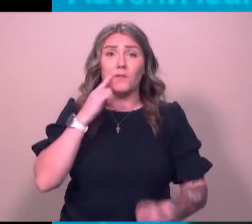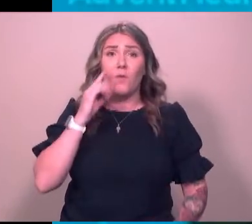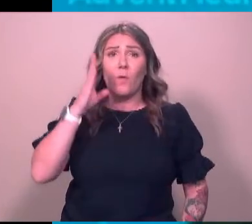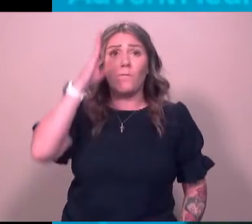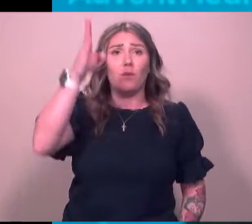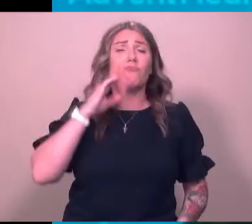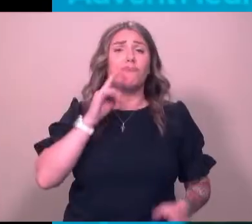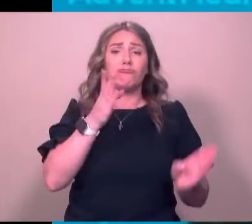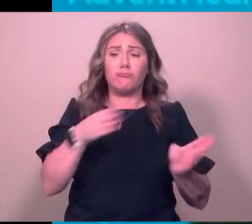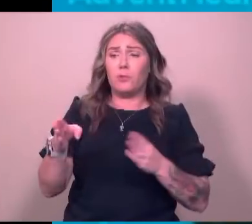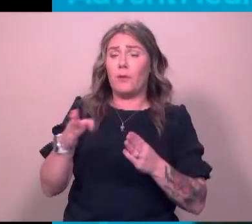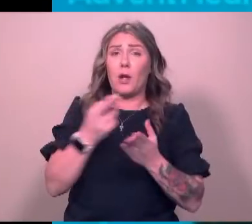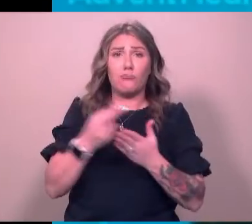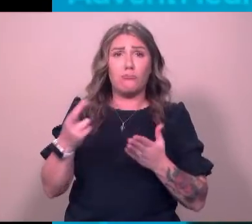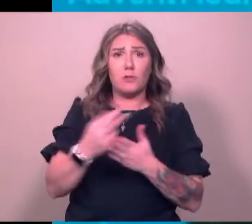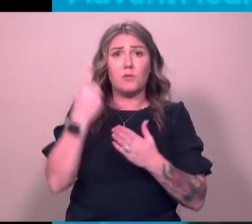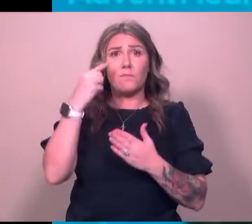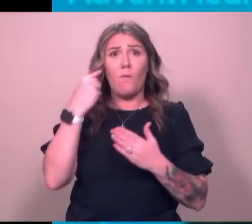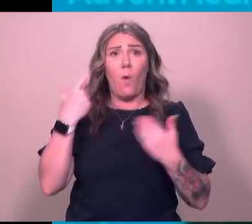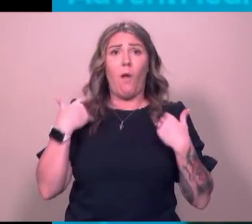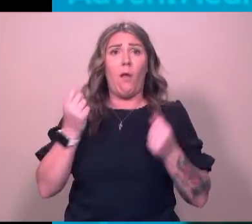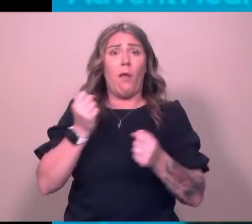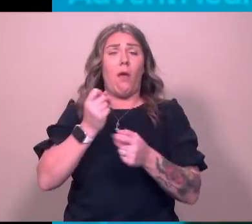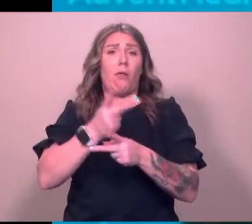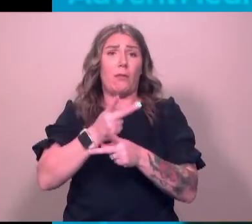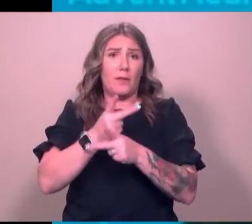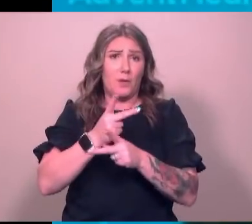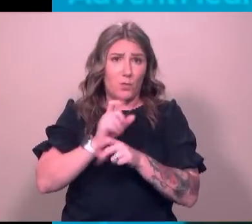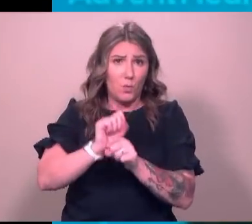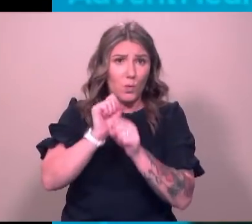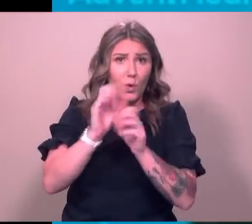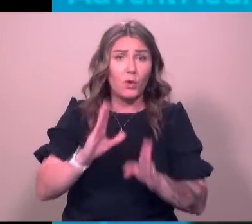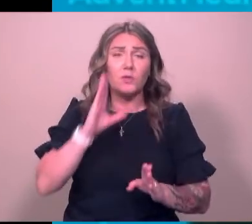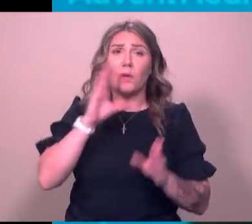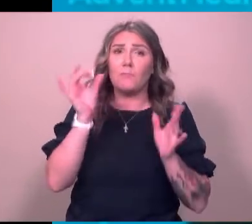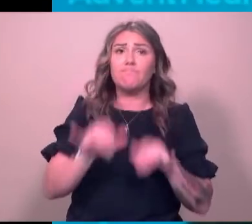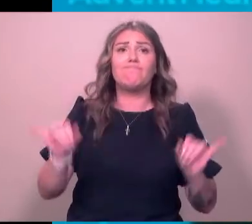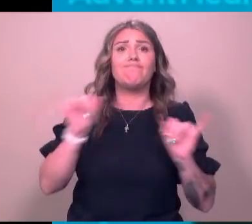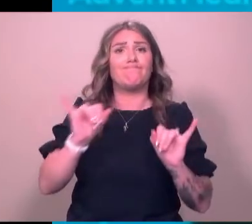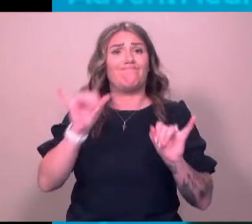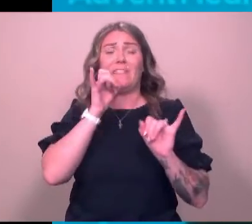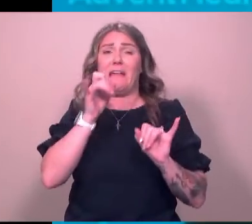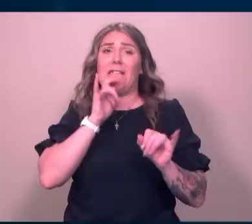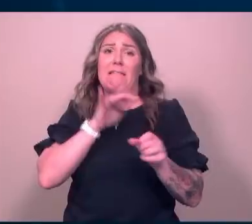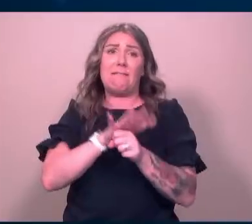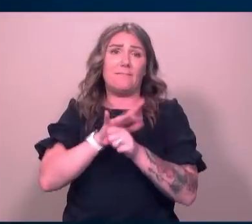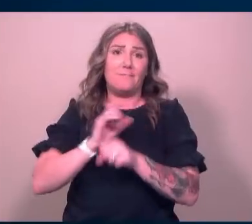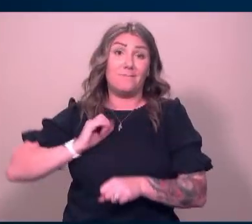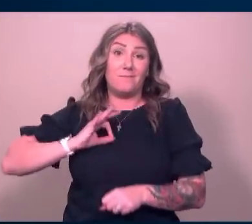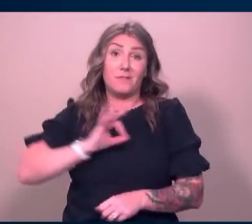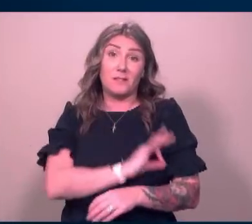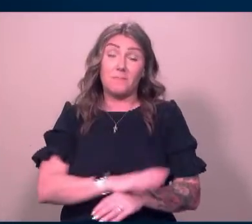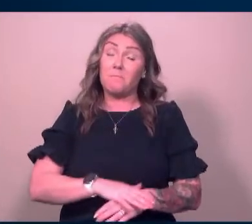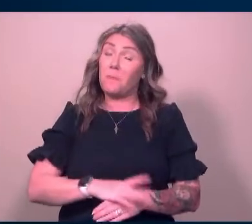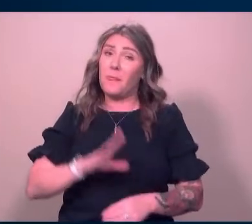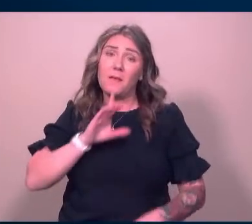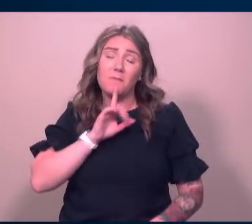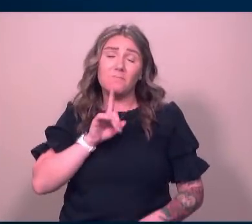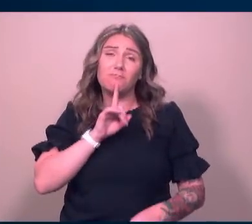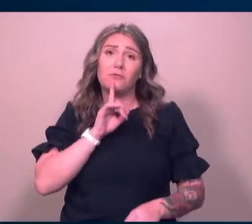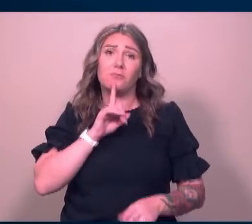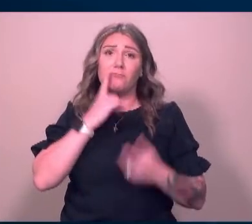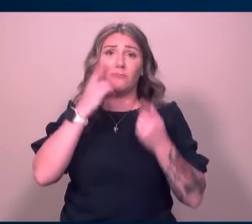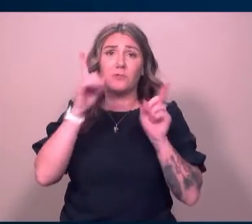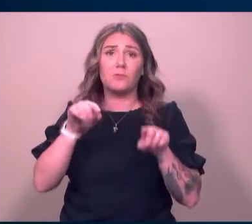prepare resources for those healthcare workers. Otherwise, we're going to have an ongoing staffing shortage. Totally agree. Thank you for